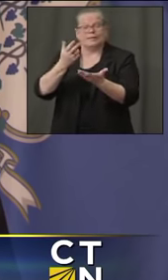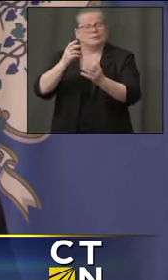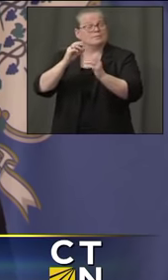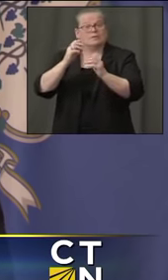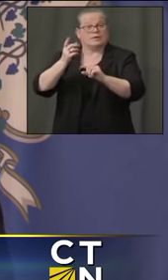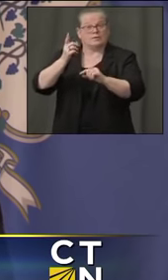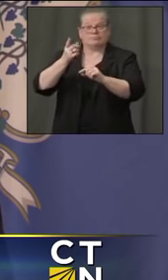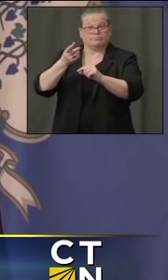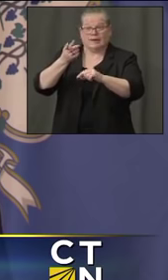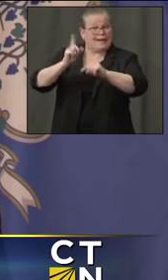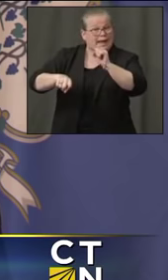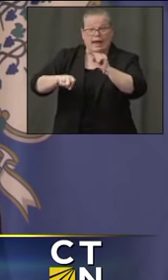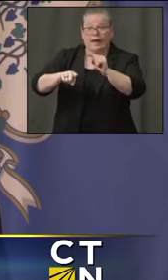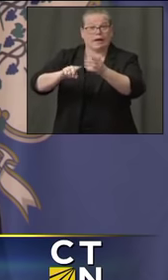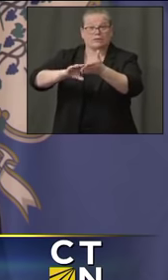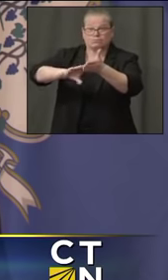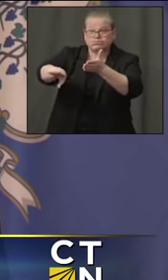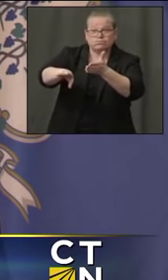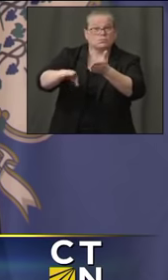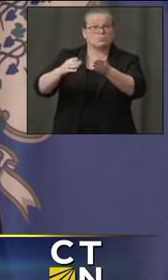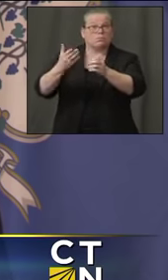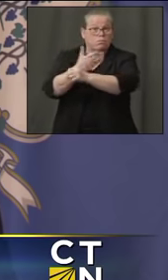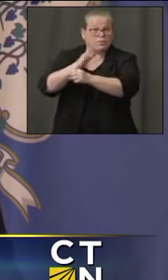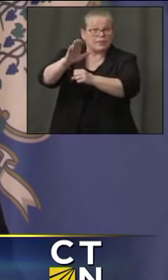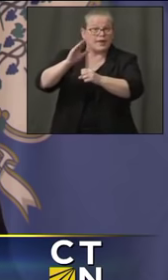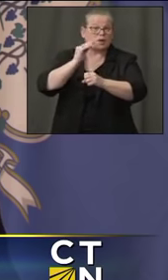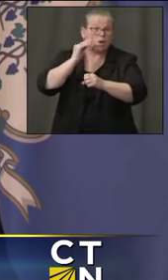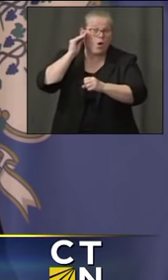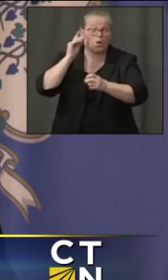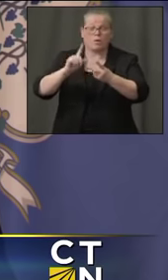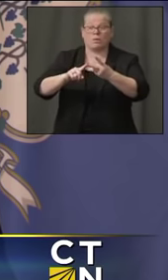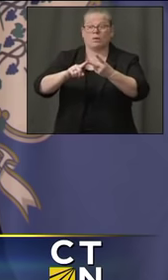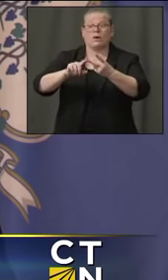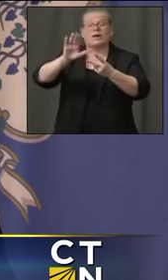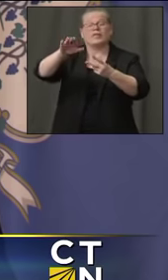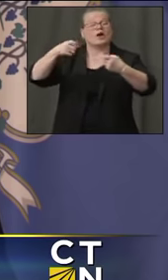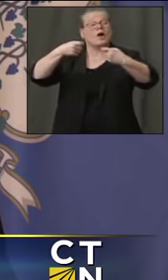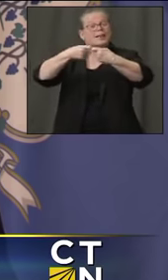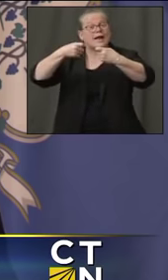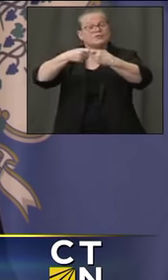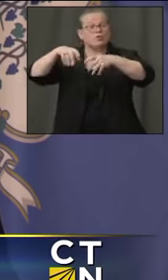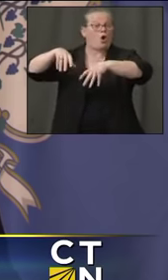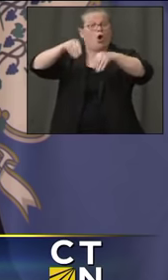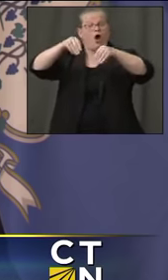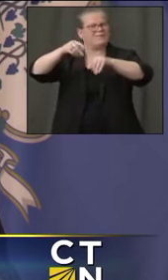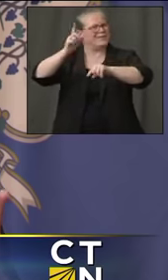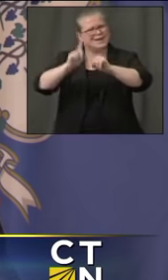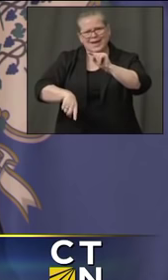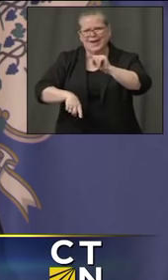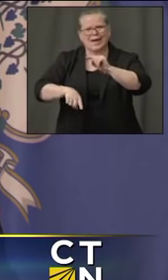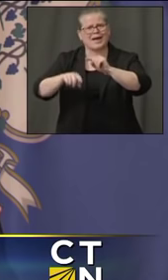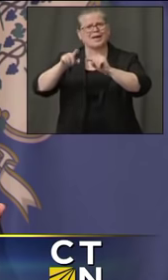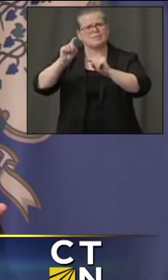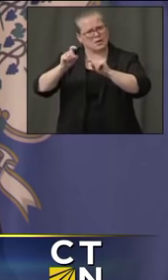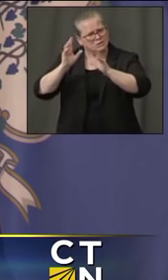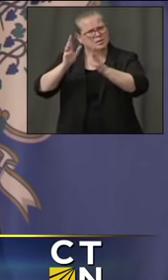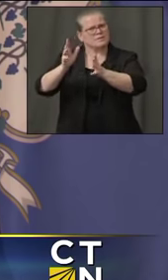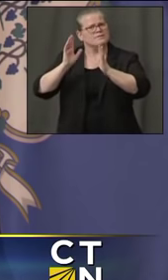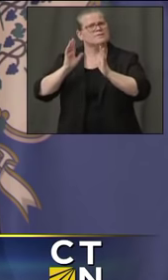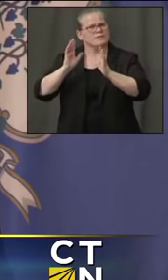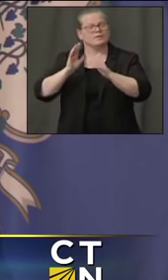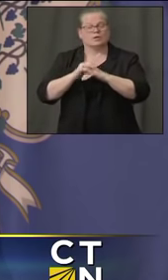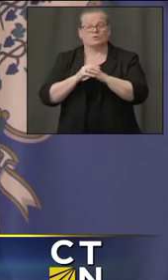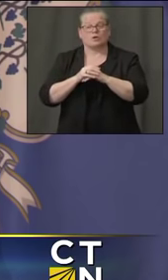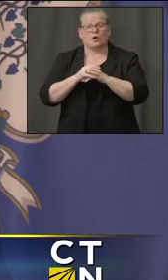utilities can be shut off, what we do in terms of testing. I think we're doing a lot, but as I said before, 4CT is trying to find